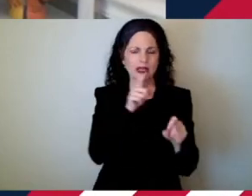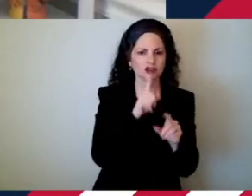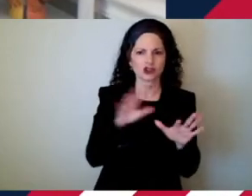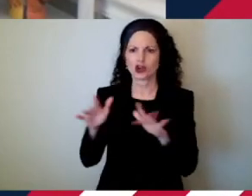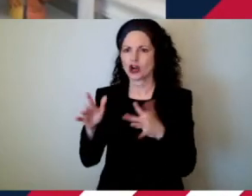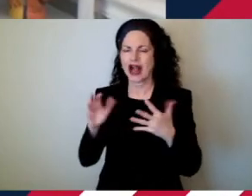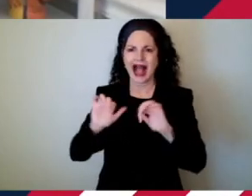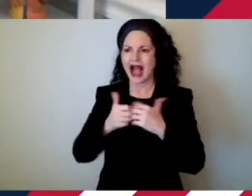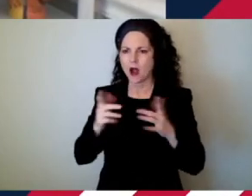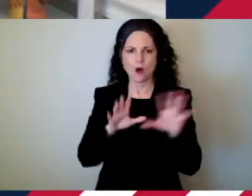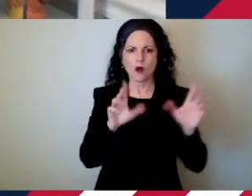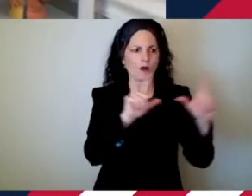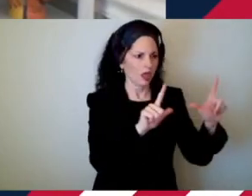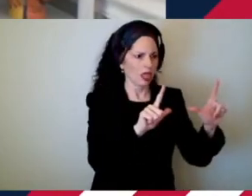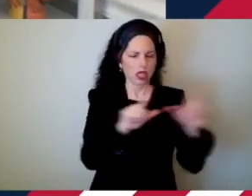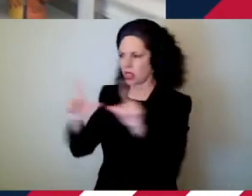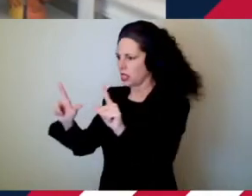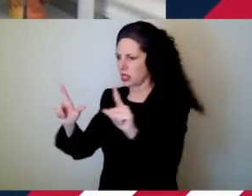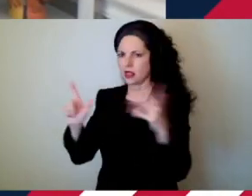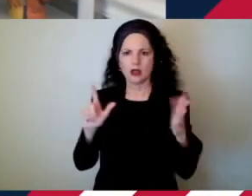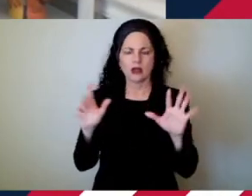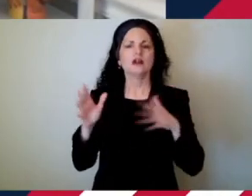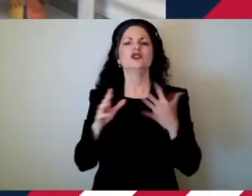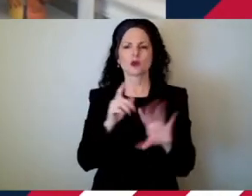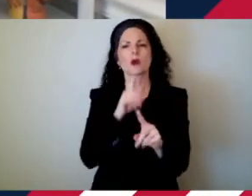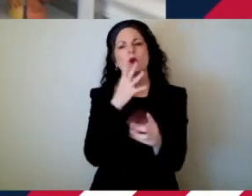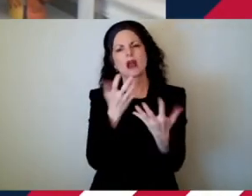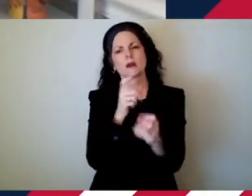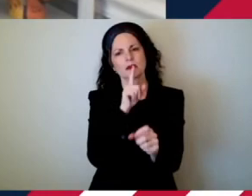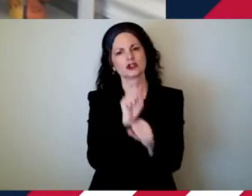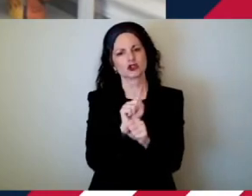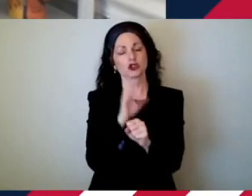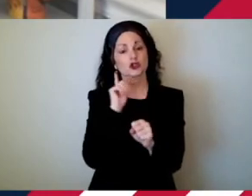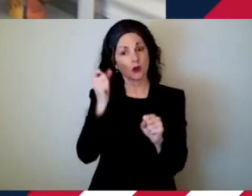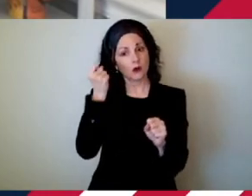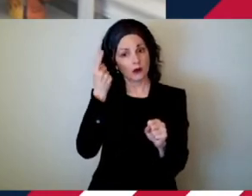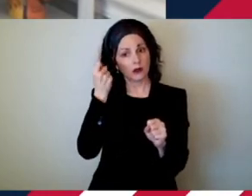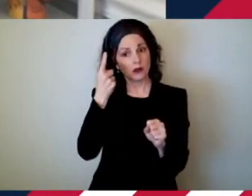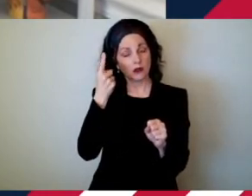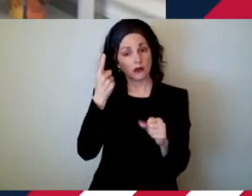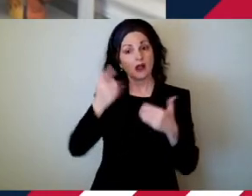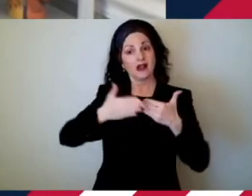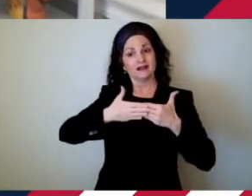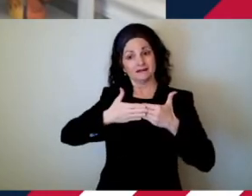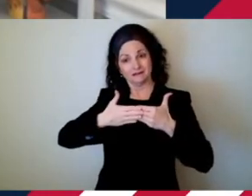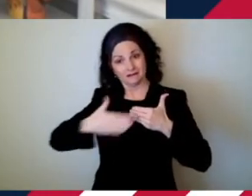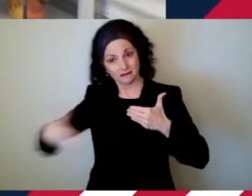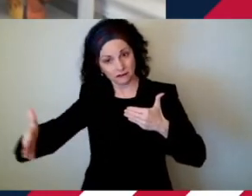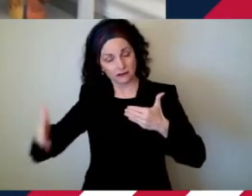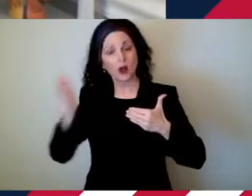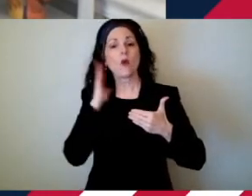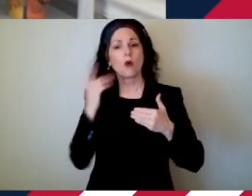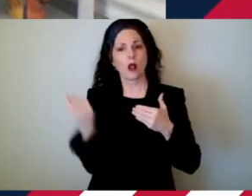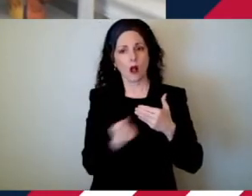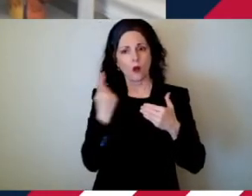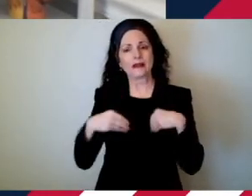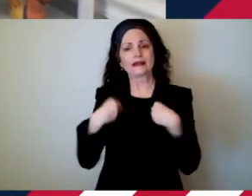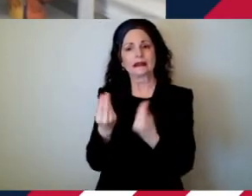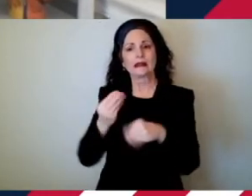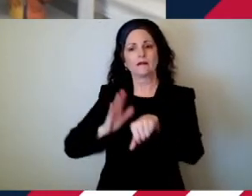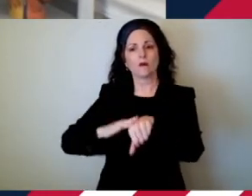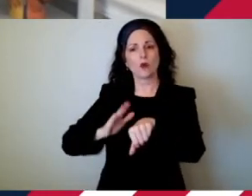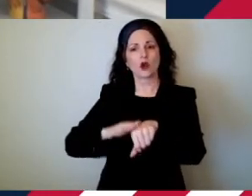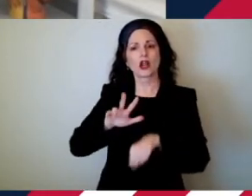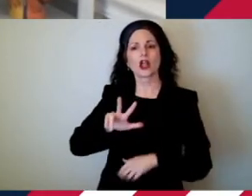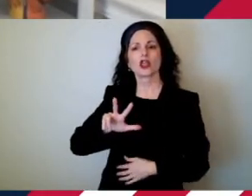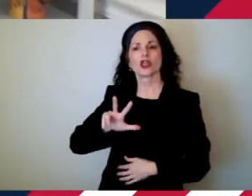vote, and make sure that everything is fine. So moving forward, we're going to give a 30-second warning before voting closes. So